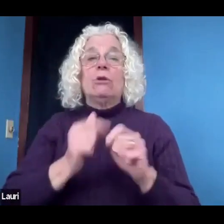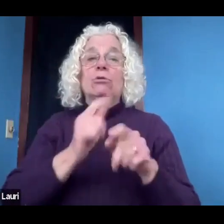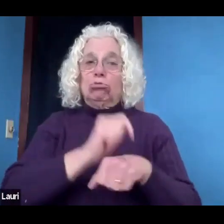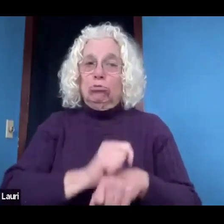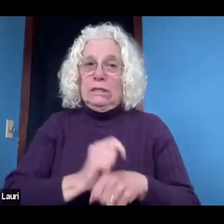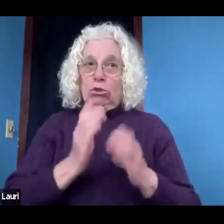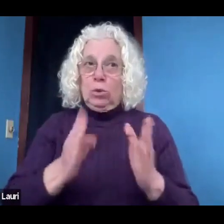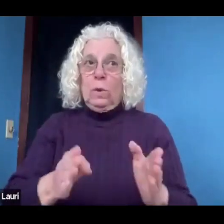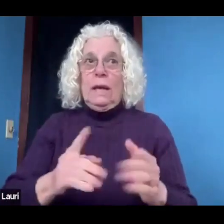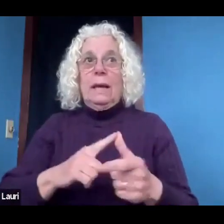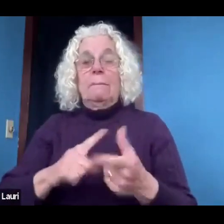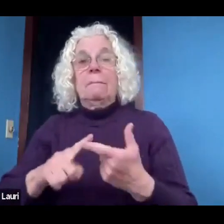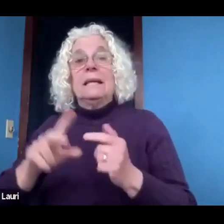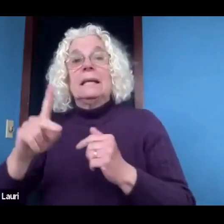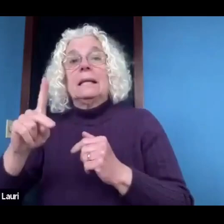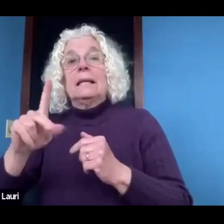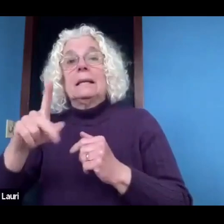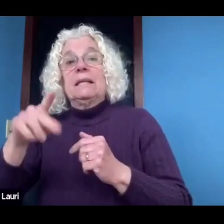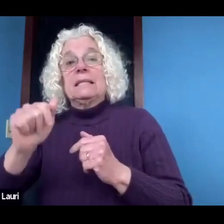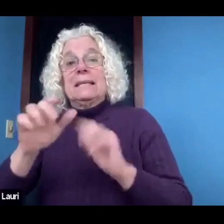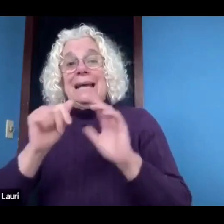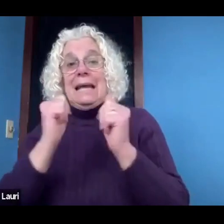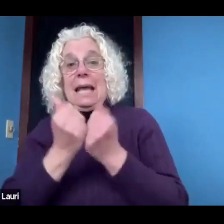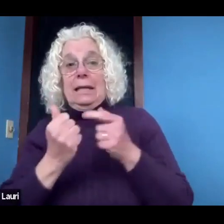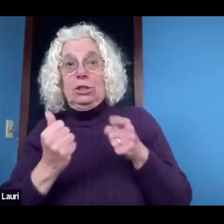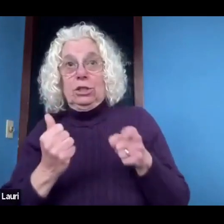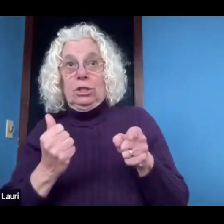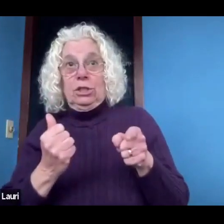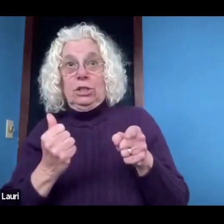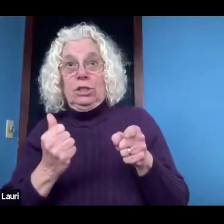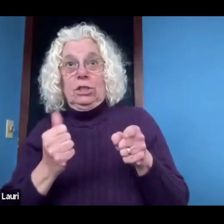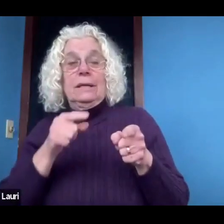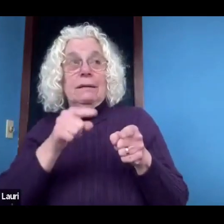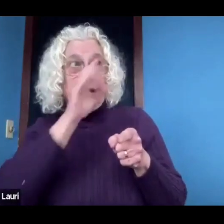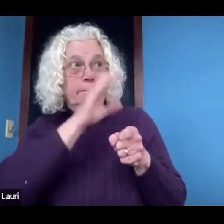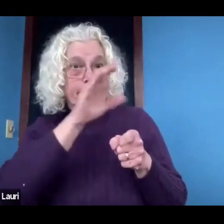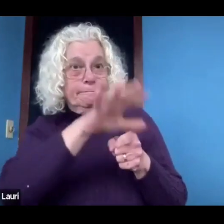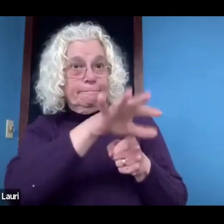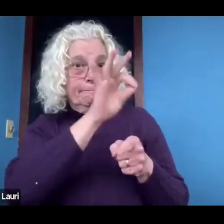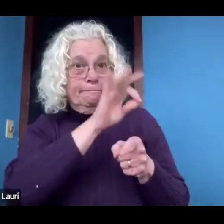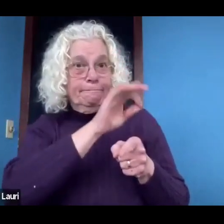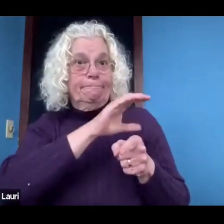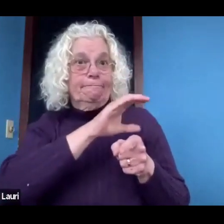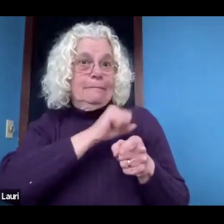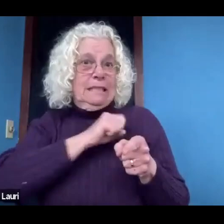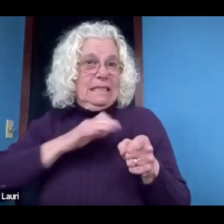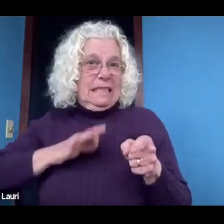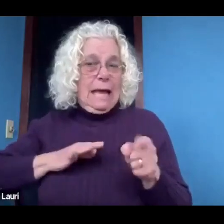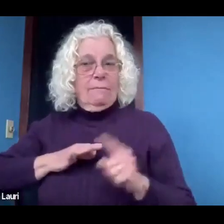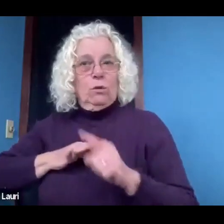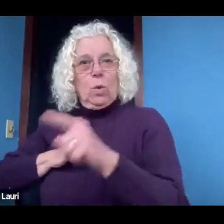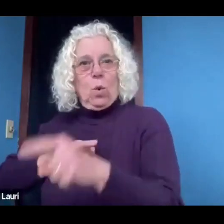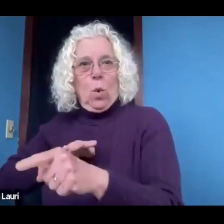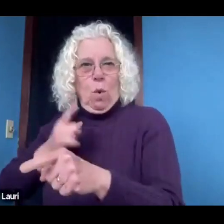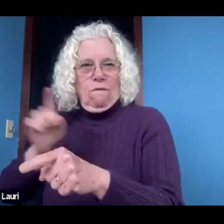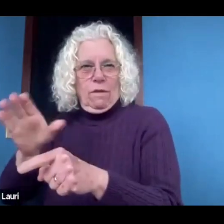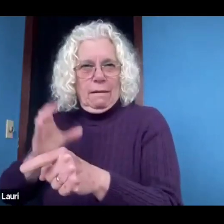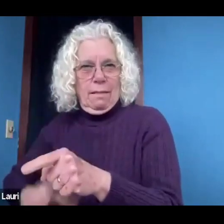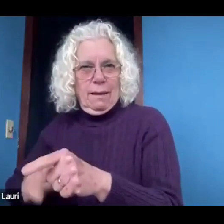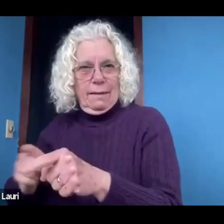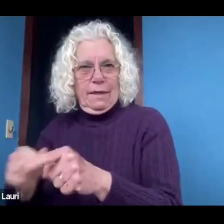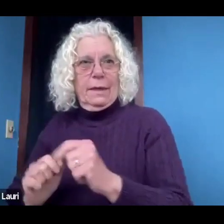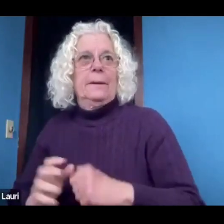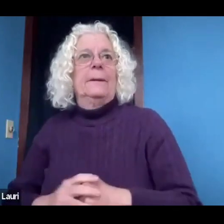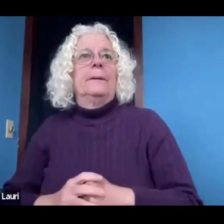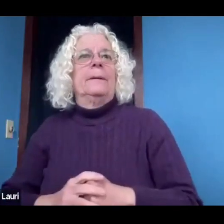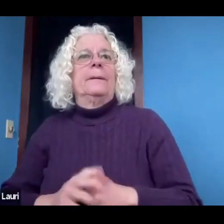which is through a PCA agency, where that agency finds a homemaker, the PCA or homemaker staff for the client. We also